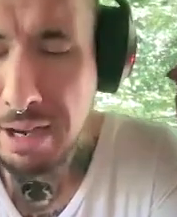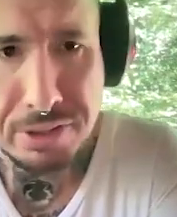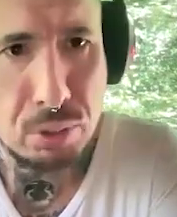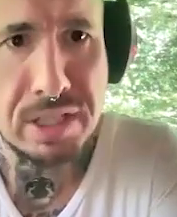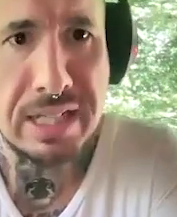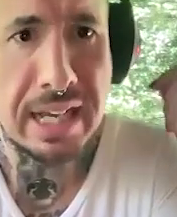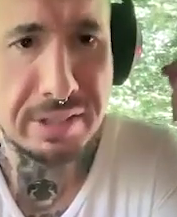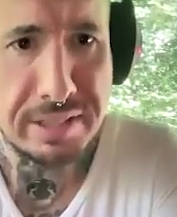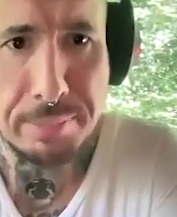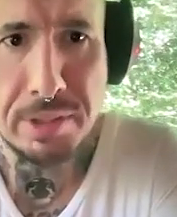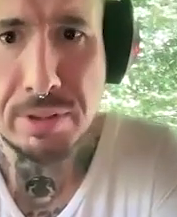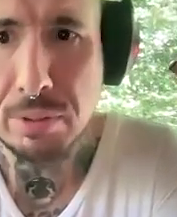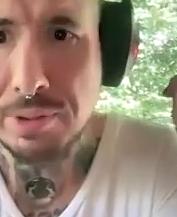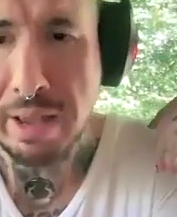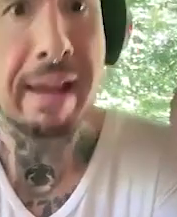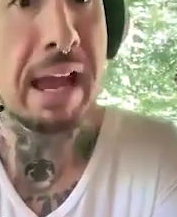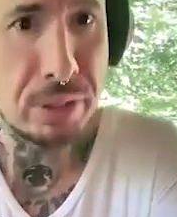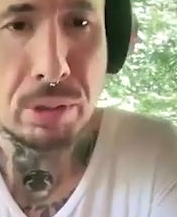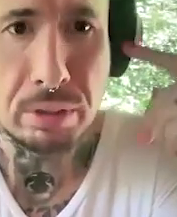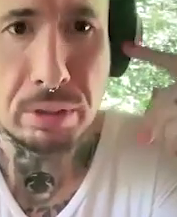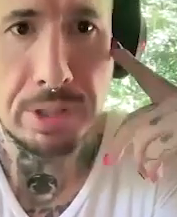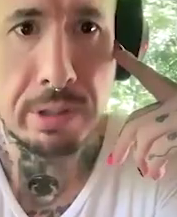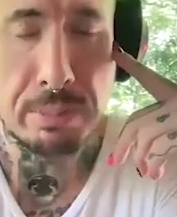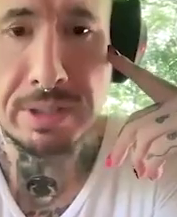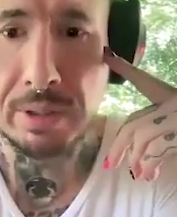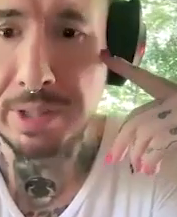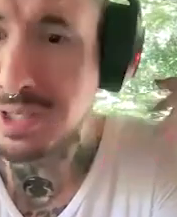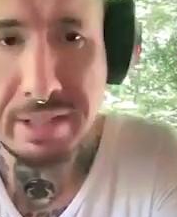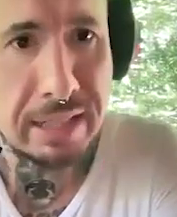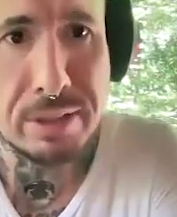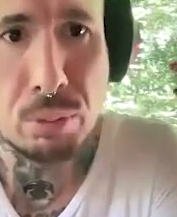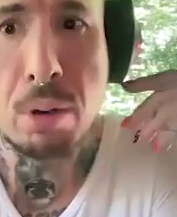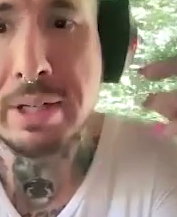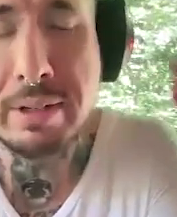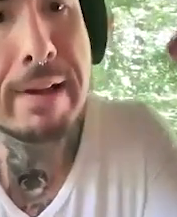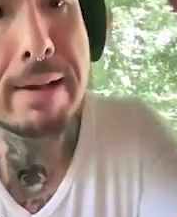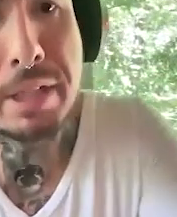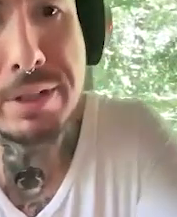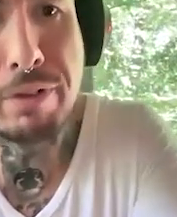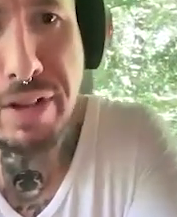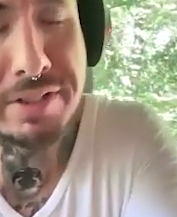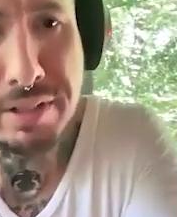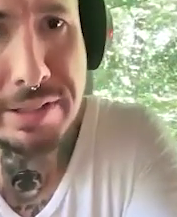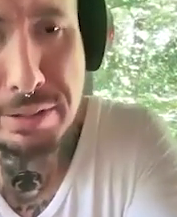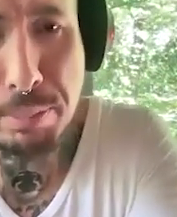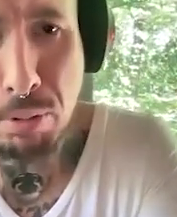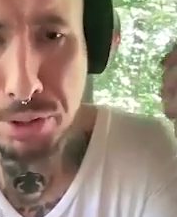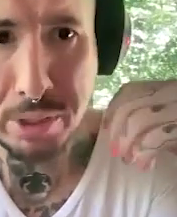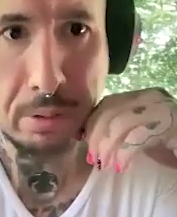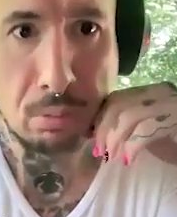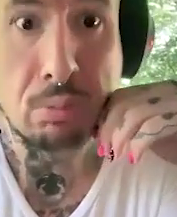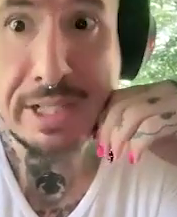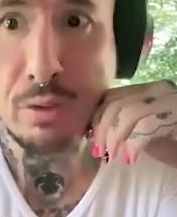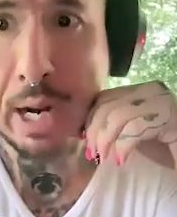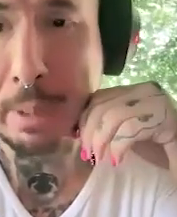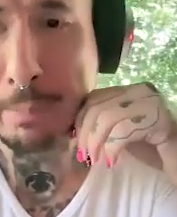houselessness, suicidality, substance use, having co-occurring serious mental illness. Again, not because we're broken, because we're facing these